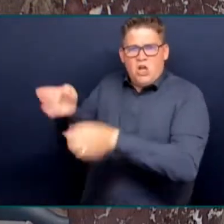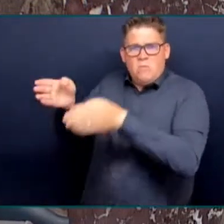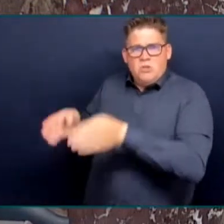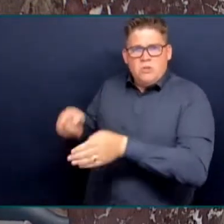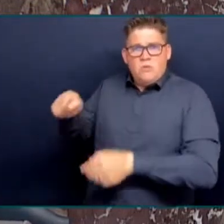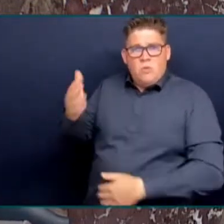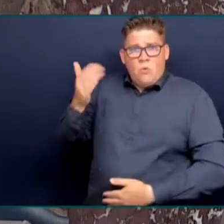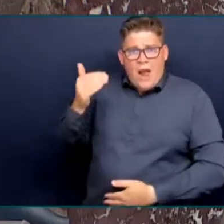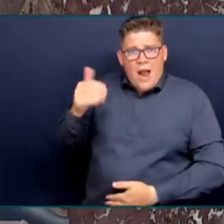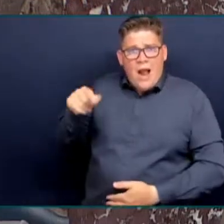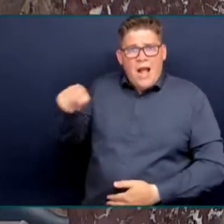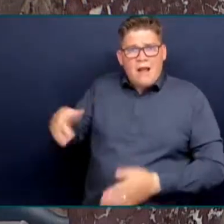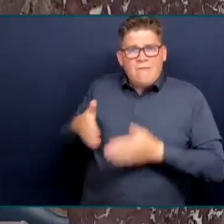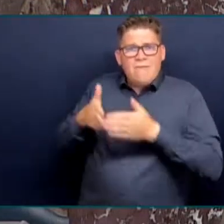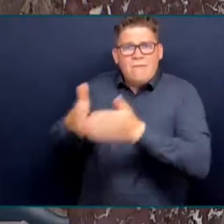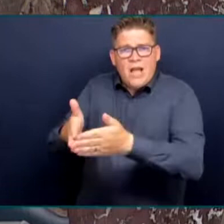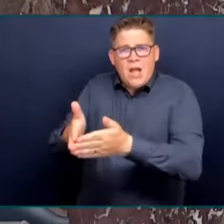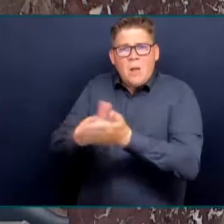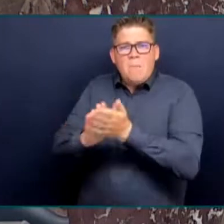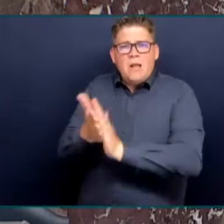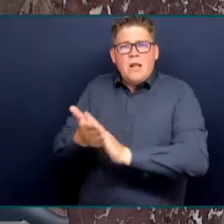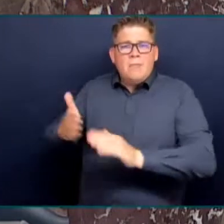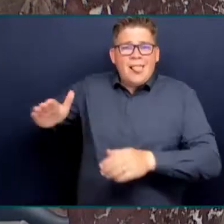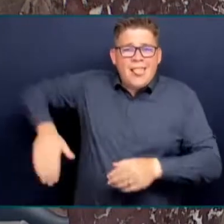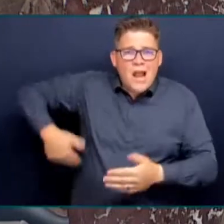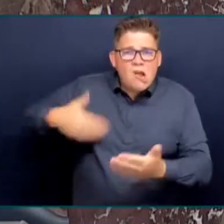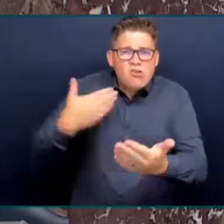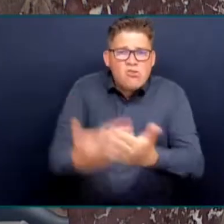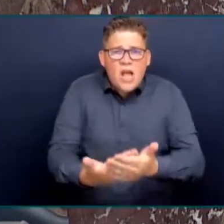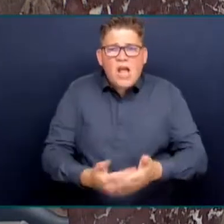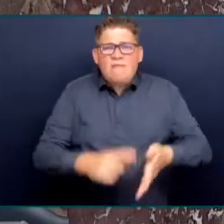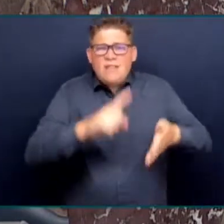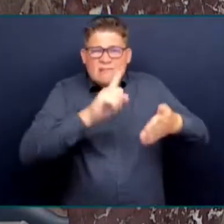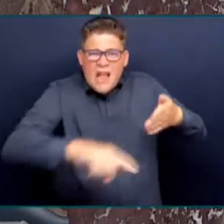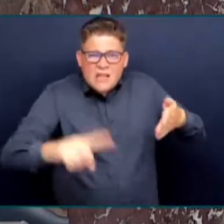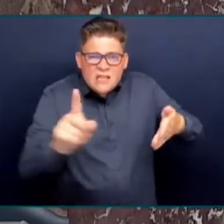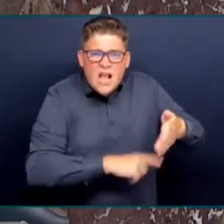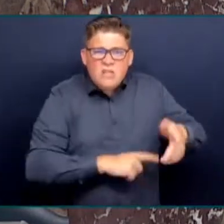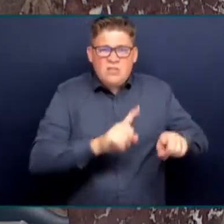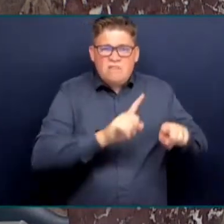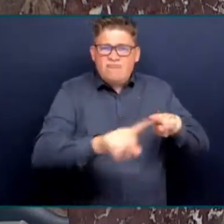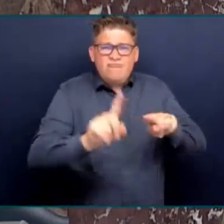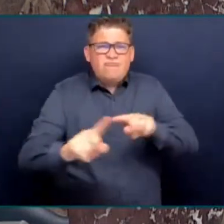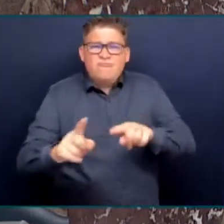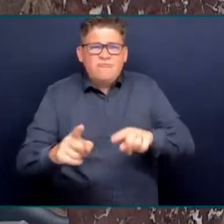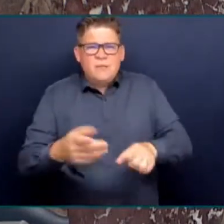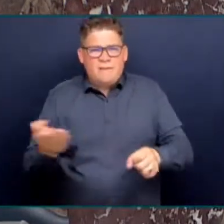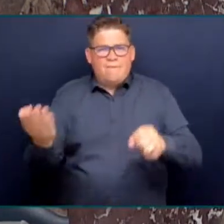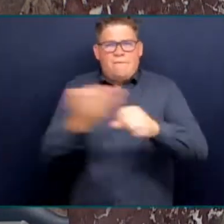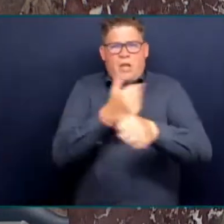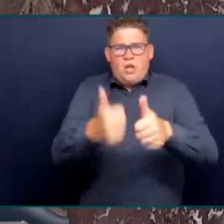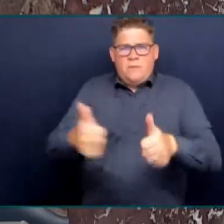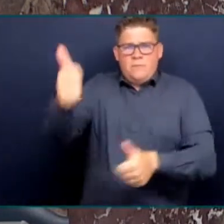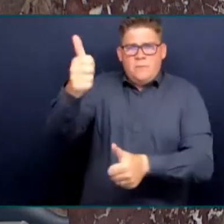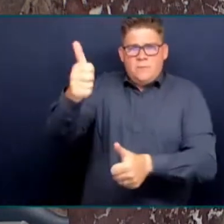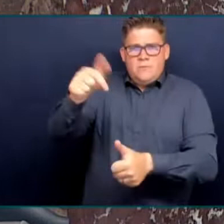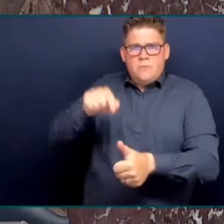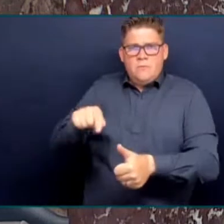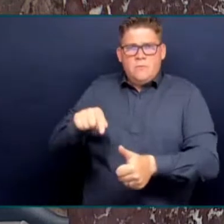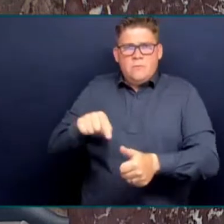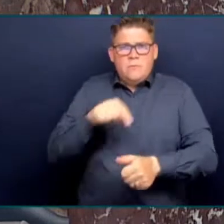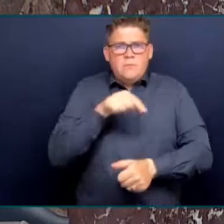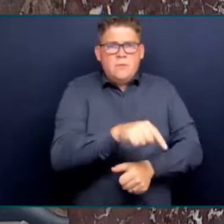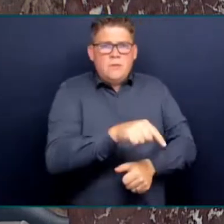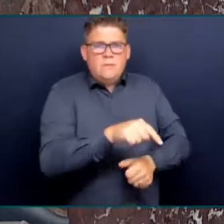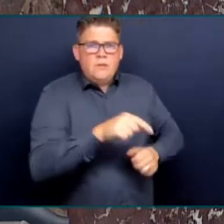cancellations, at the same time they're protecting a minister who's overseeing a system where people are literally dying as a result of the